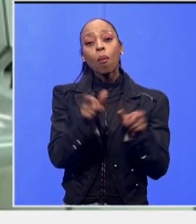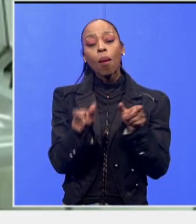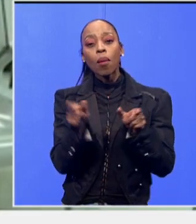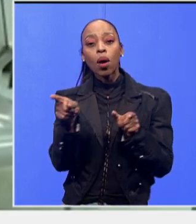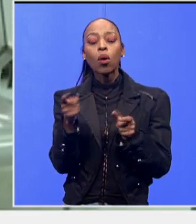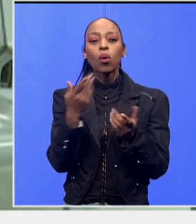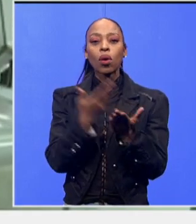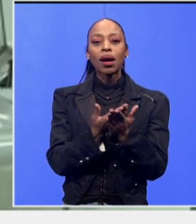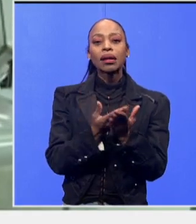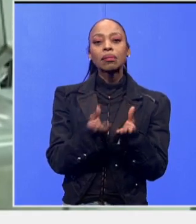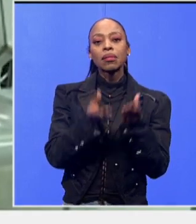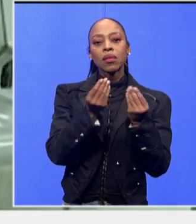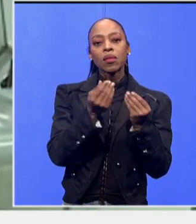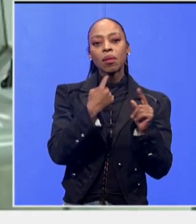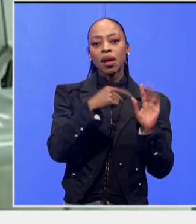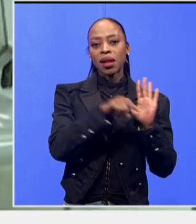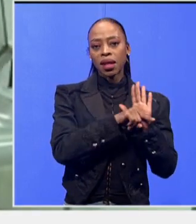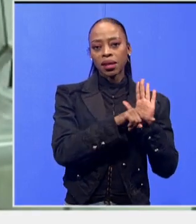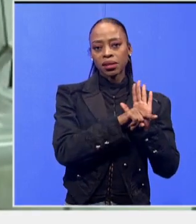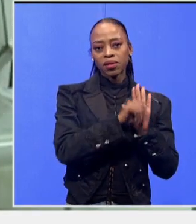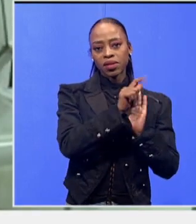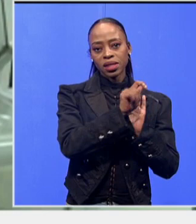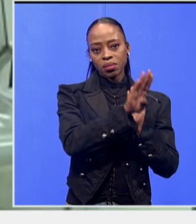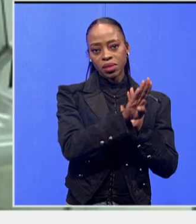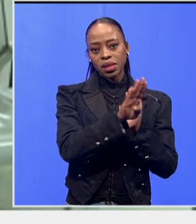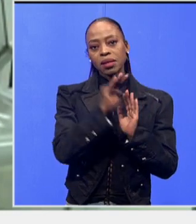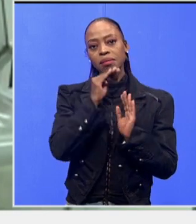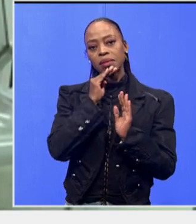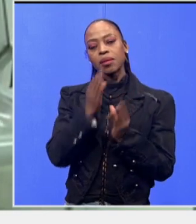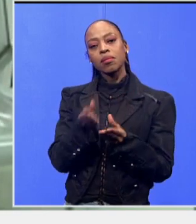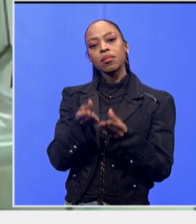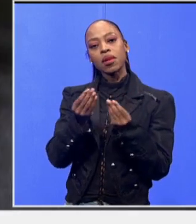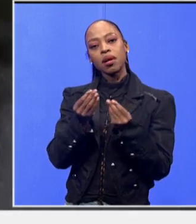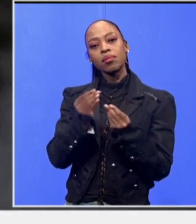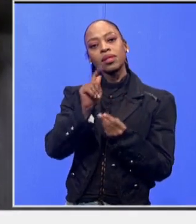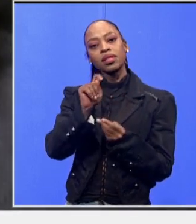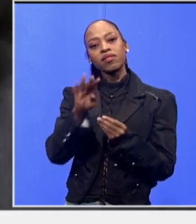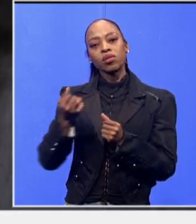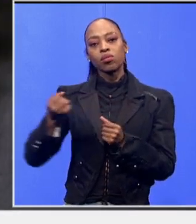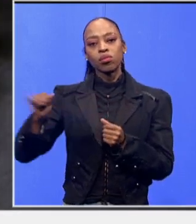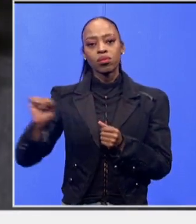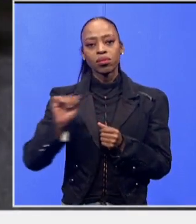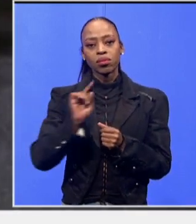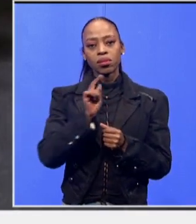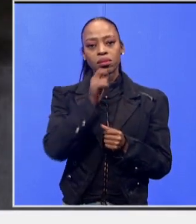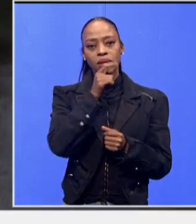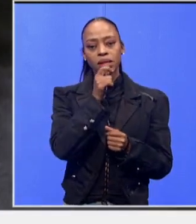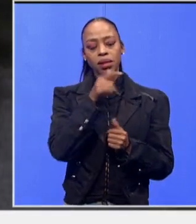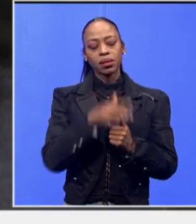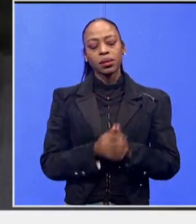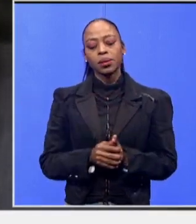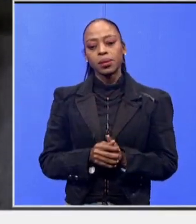when testing negative for TB, are treated with TB preventive therapy.